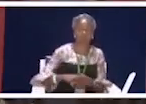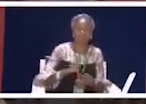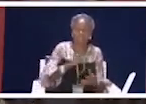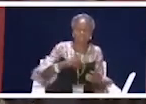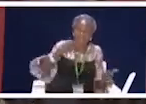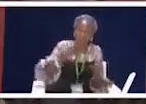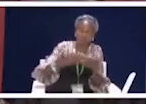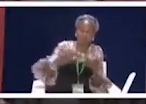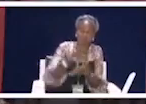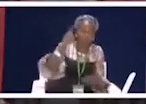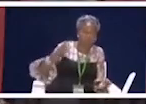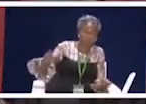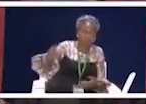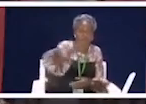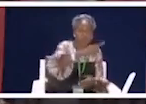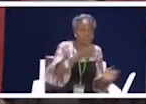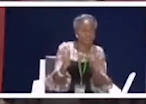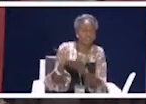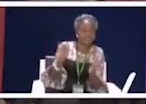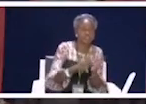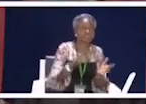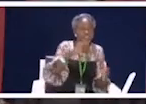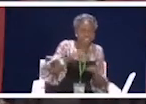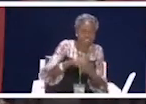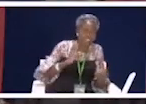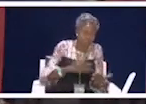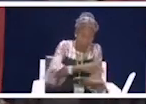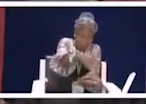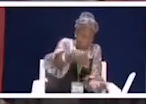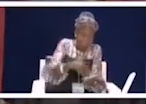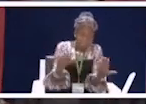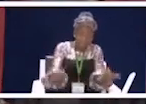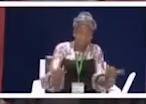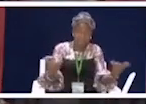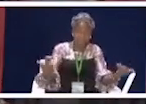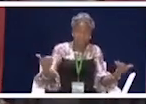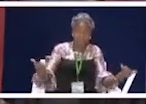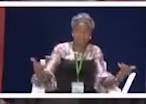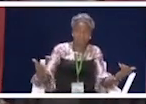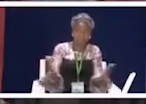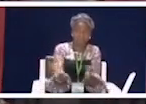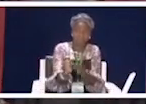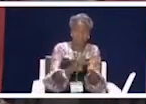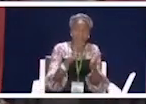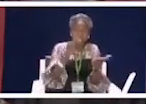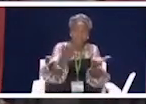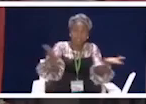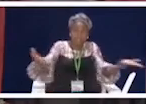good news for you. Jesus is in our midst right now.